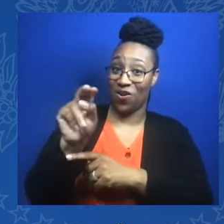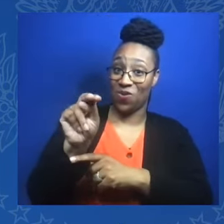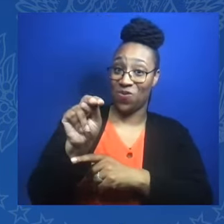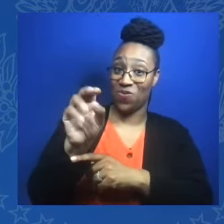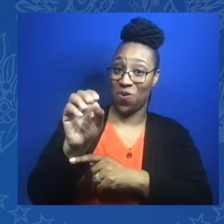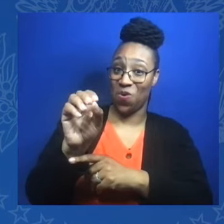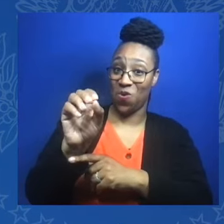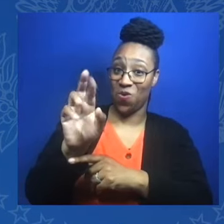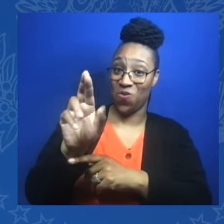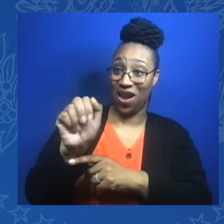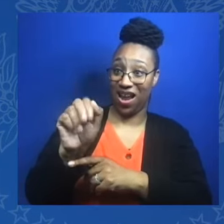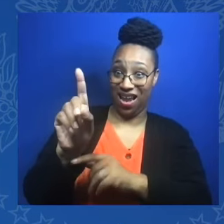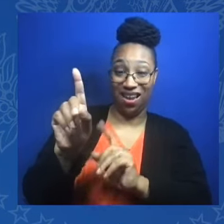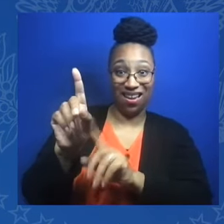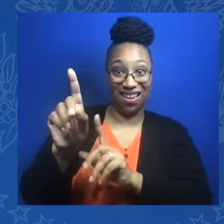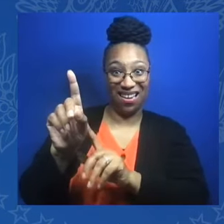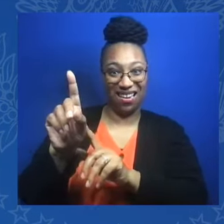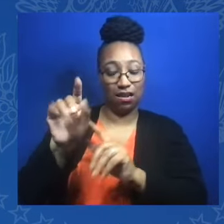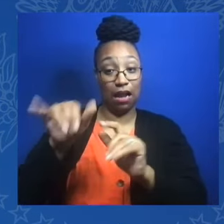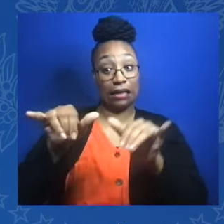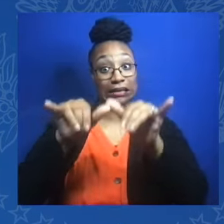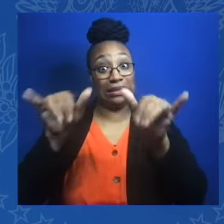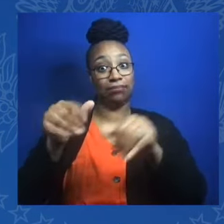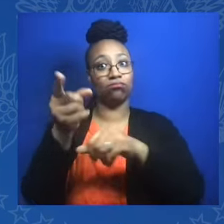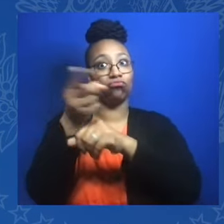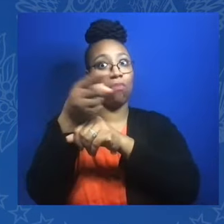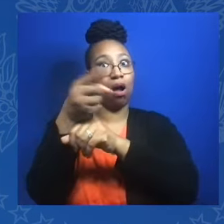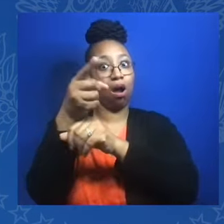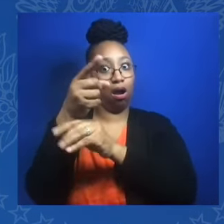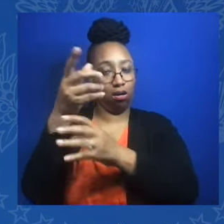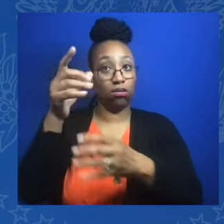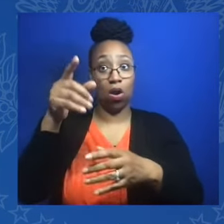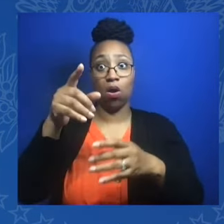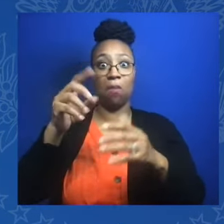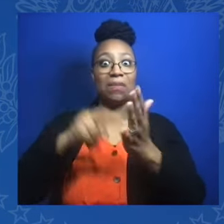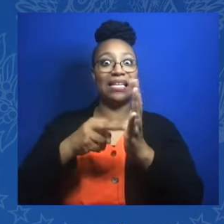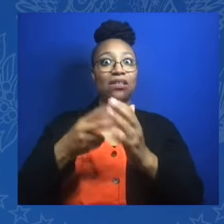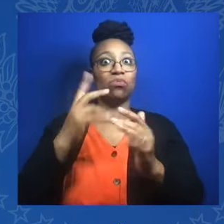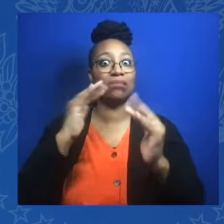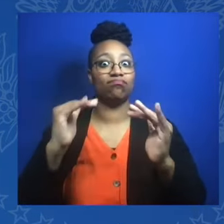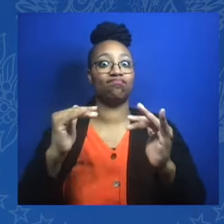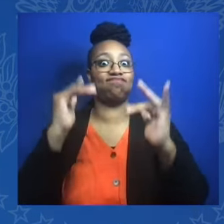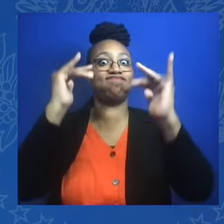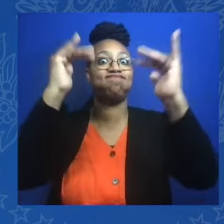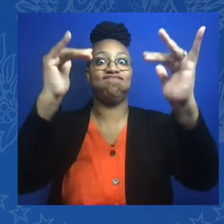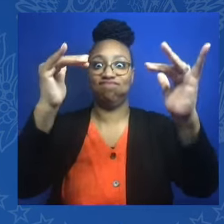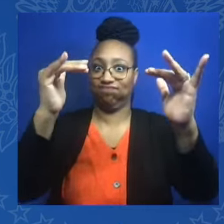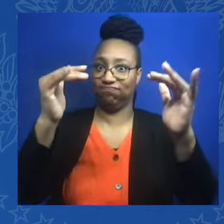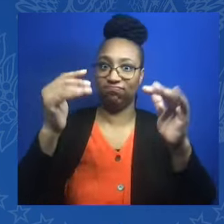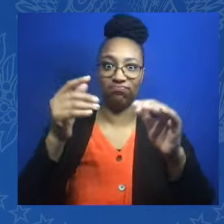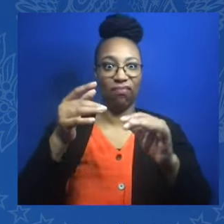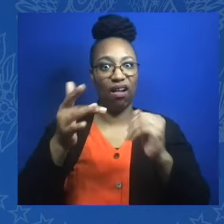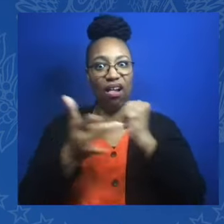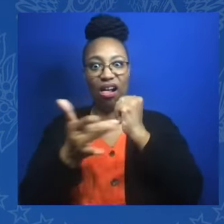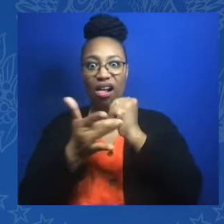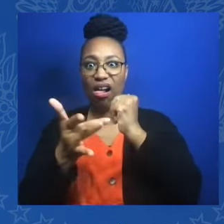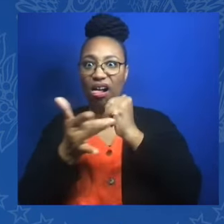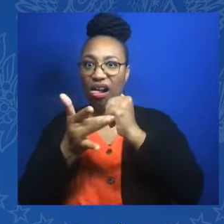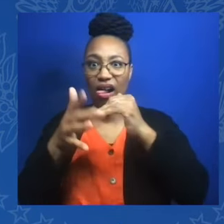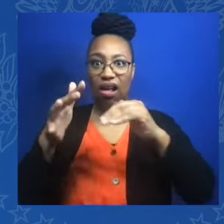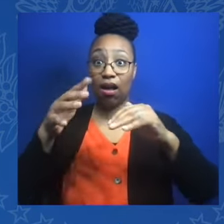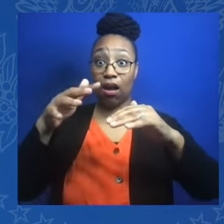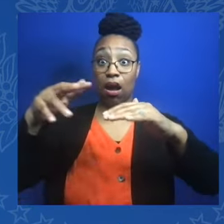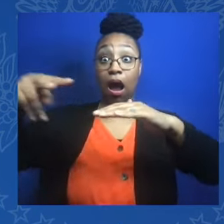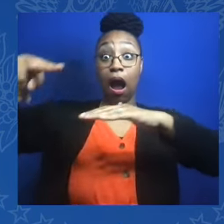capacity, upgraded undersea surveillance systems, modernized infrastructure that's necessary to host the most advanced